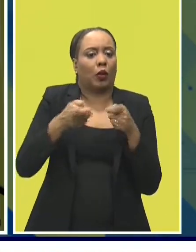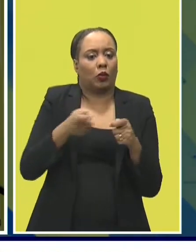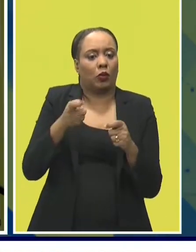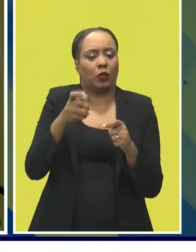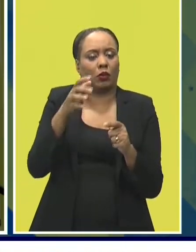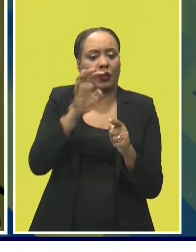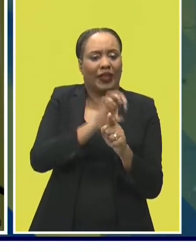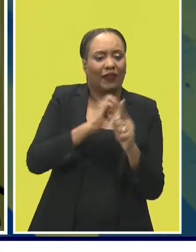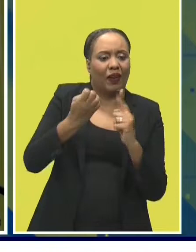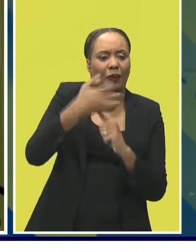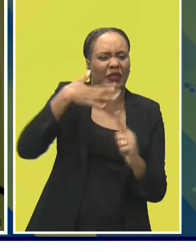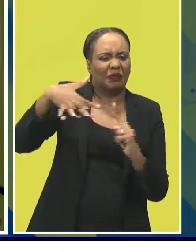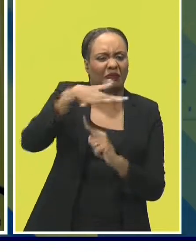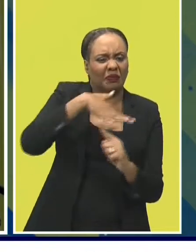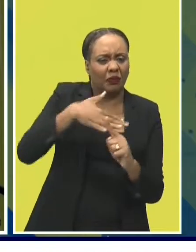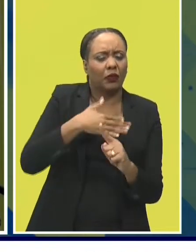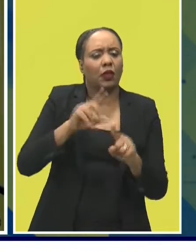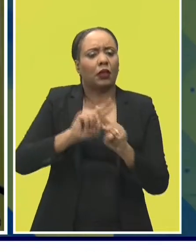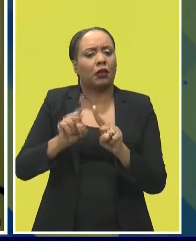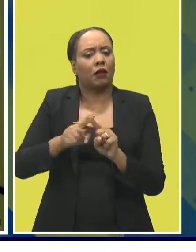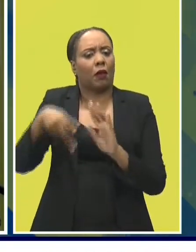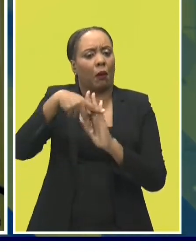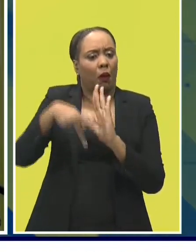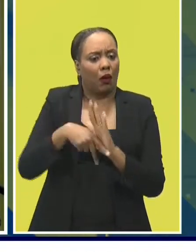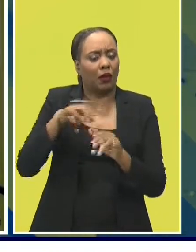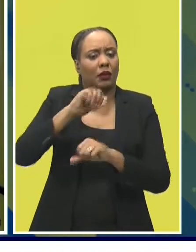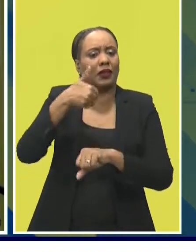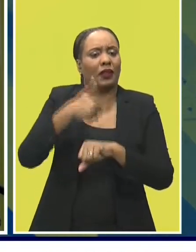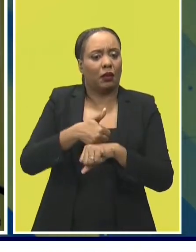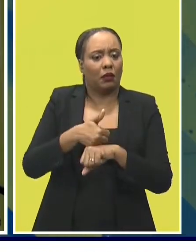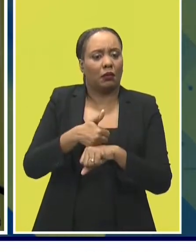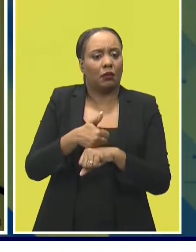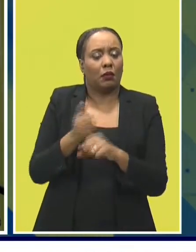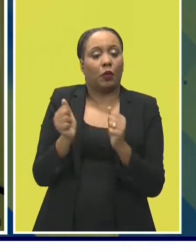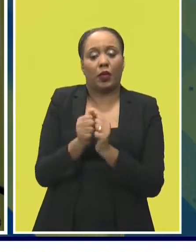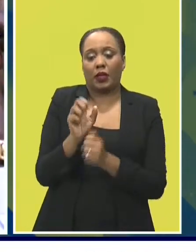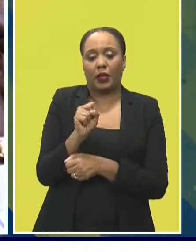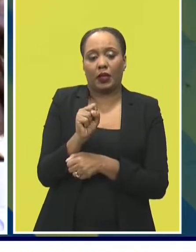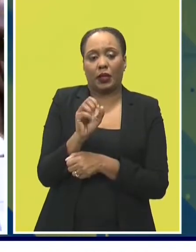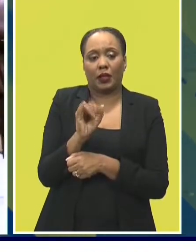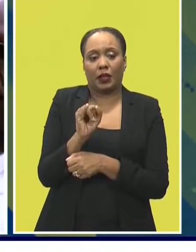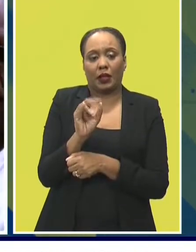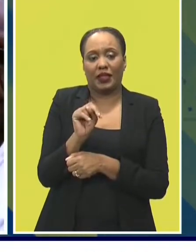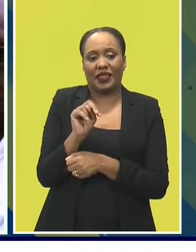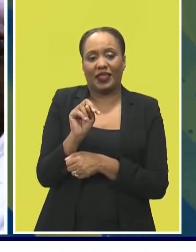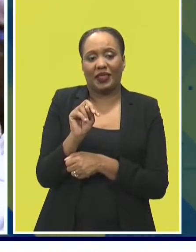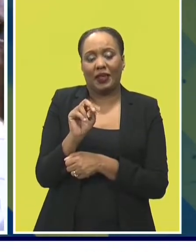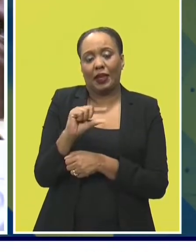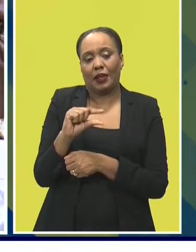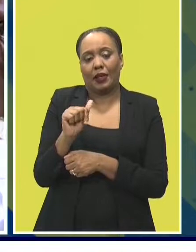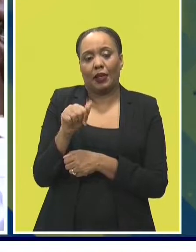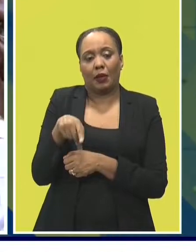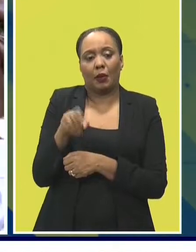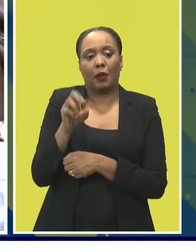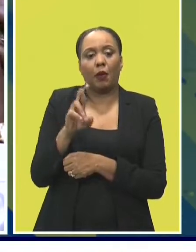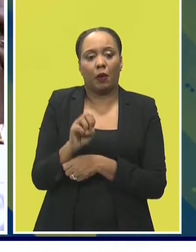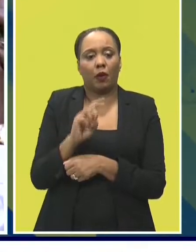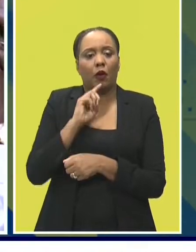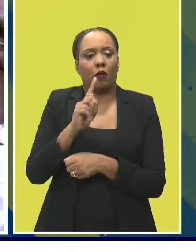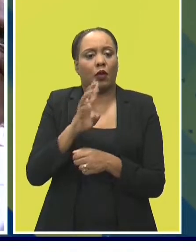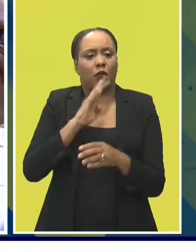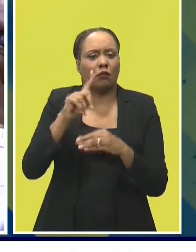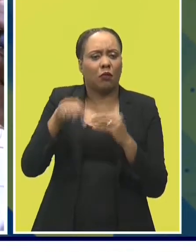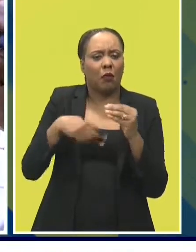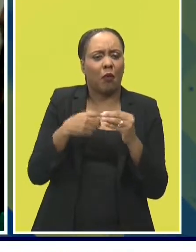food farming, and agri-food policies by Singapore Professor Paul Teng, who specializes in food security, agri-technology